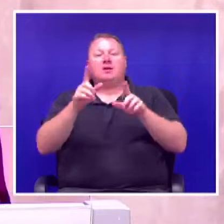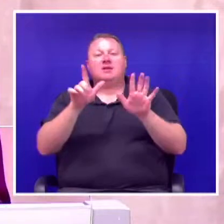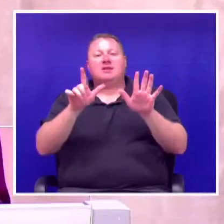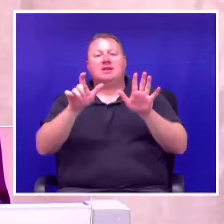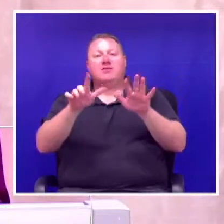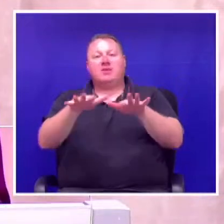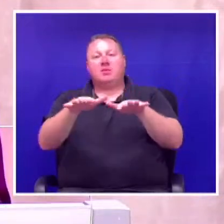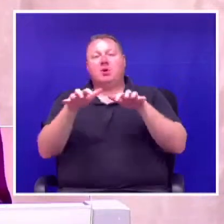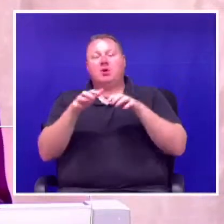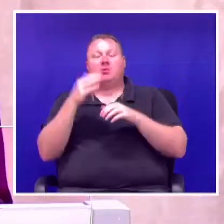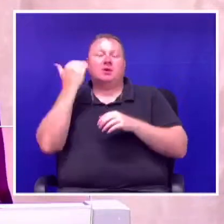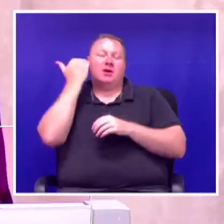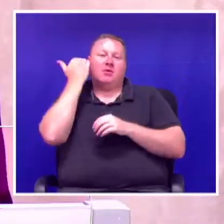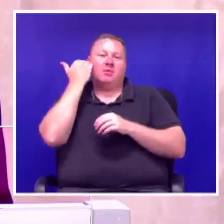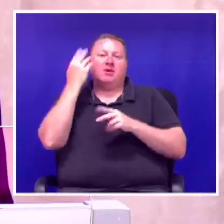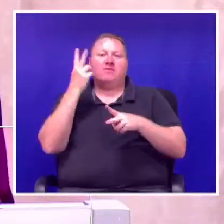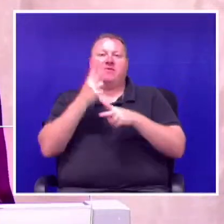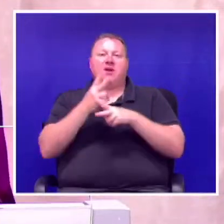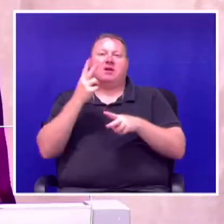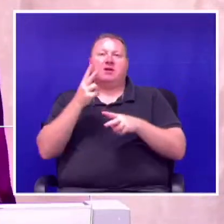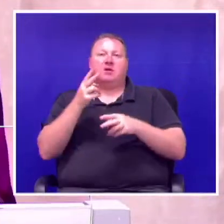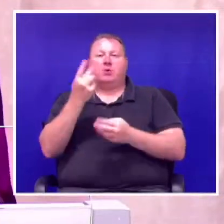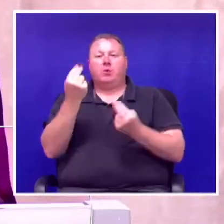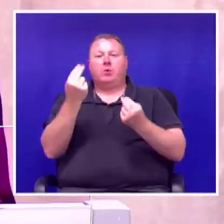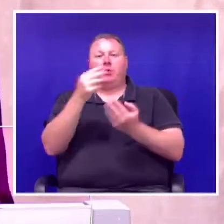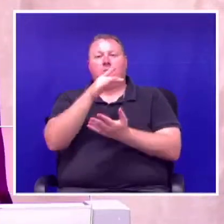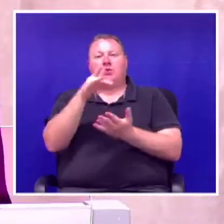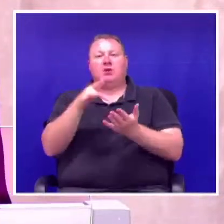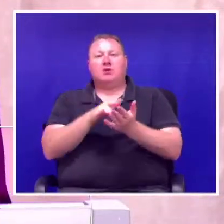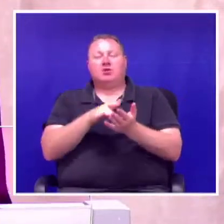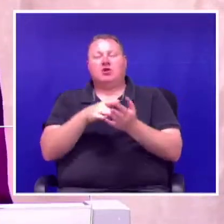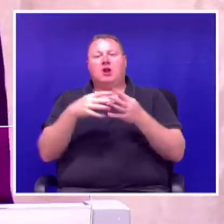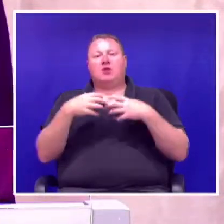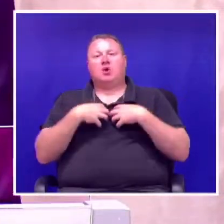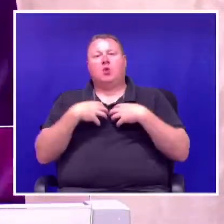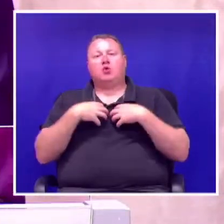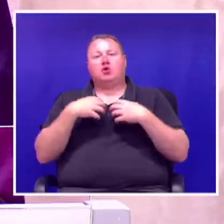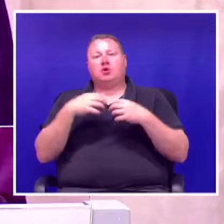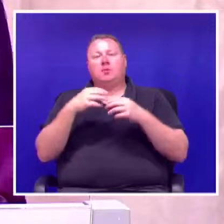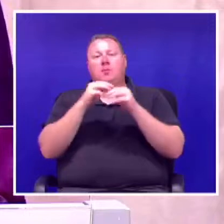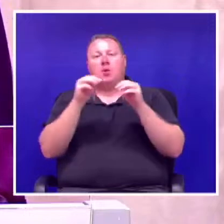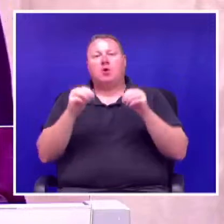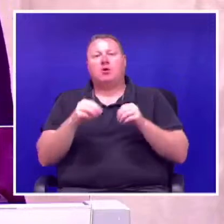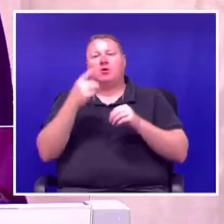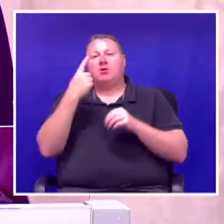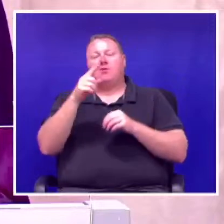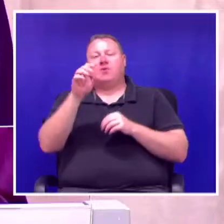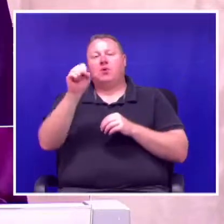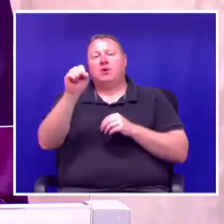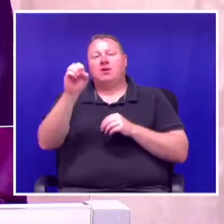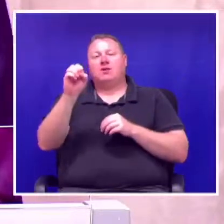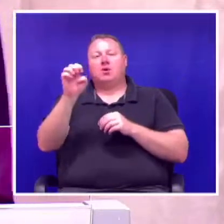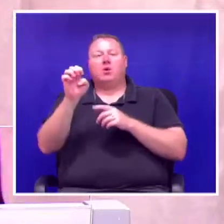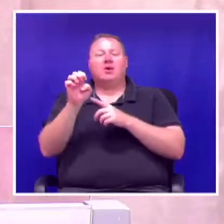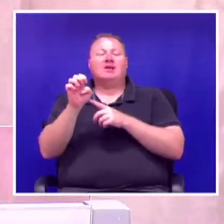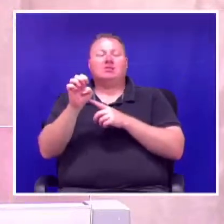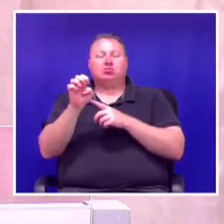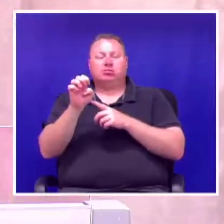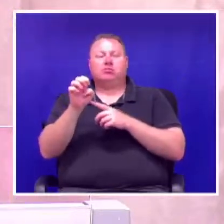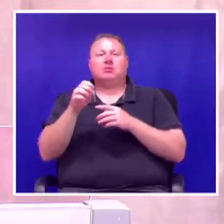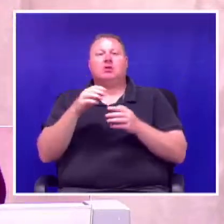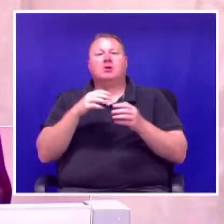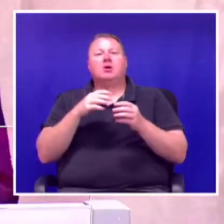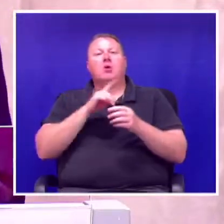will finalize a new centralized ownership model for state-owned enterprises in order to